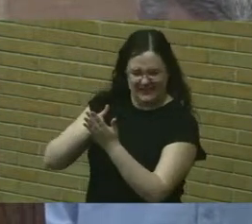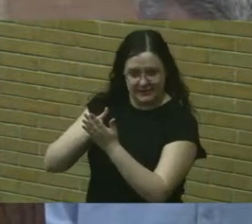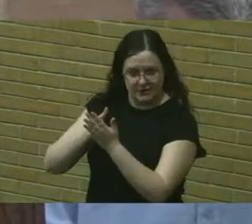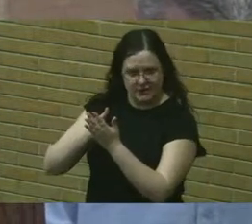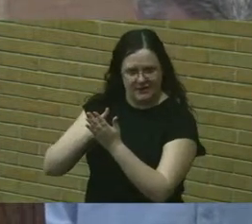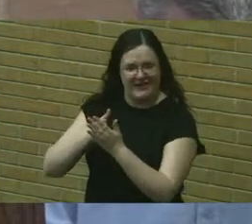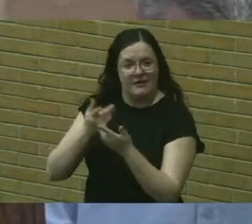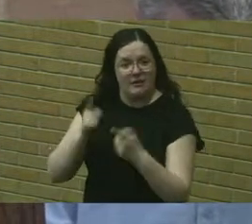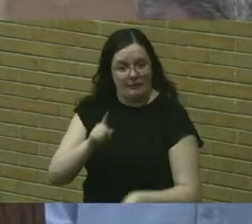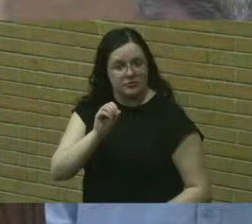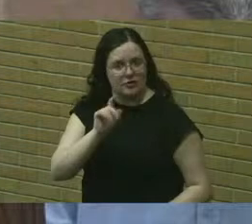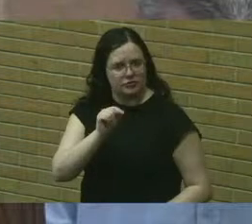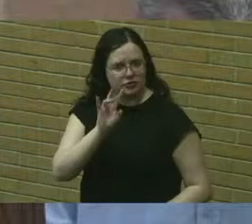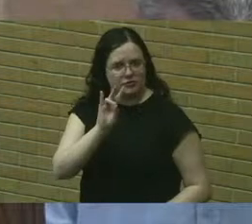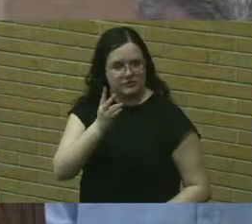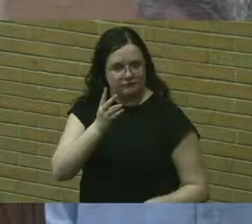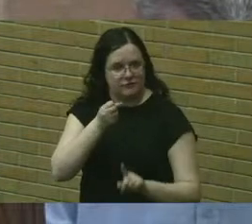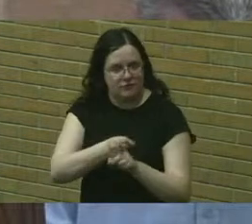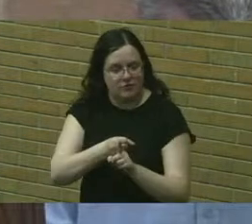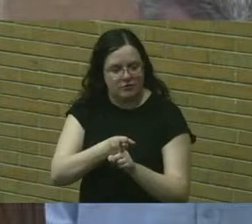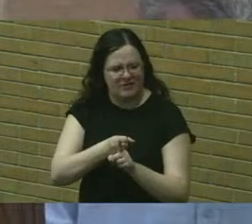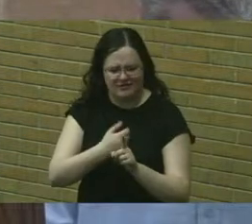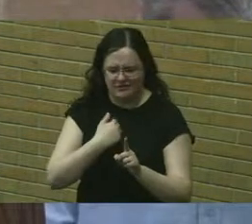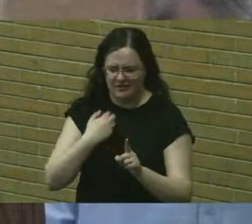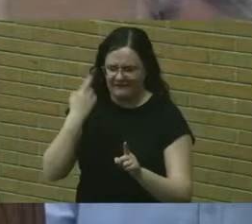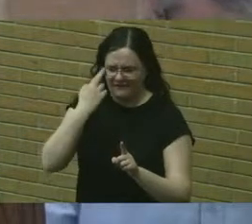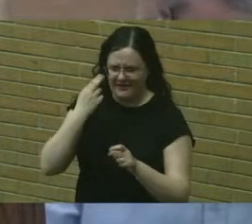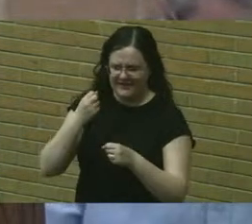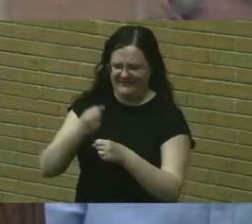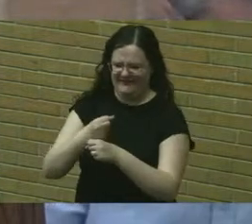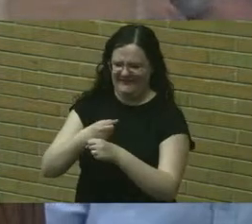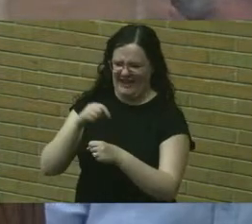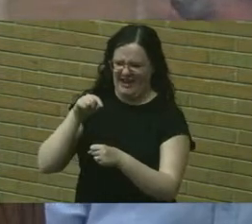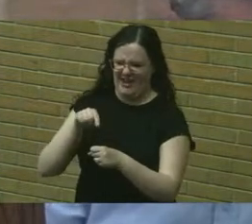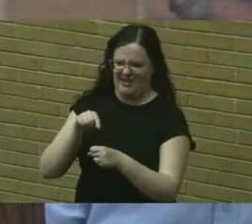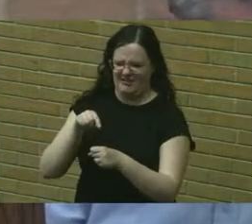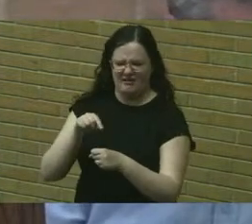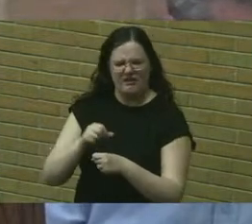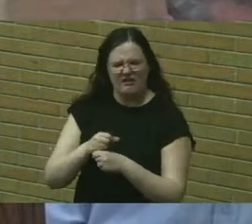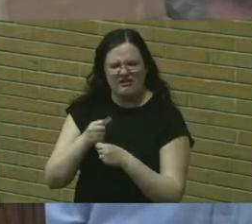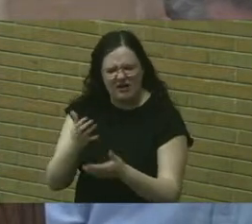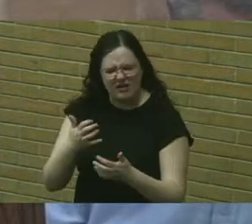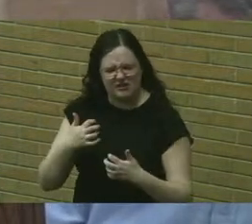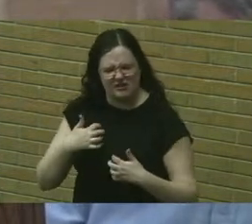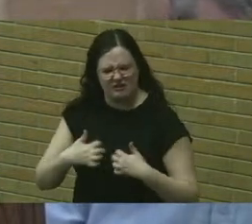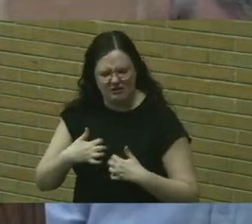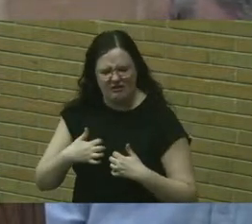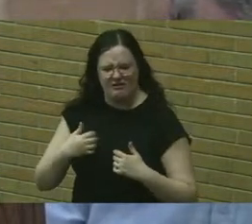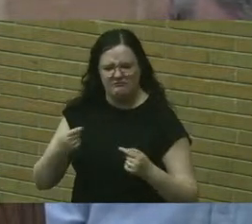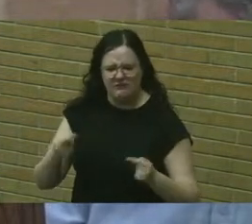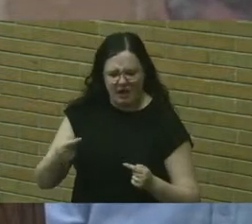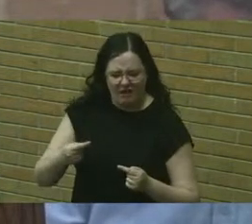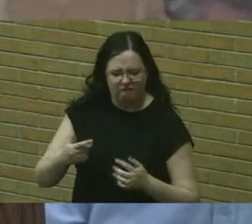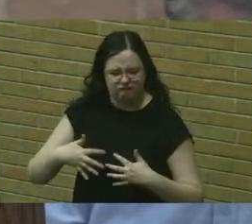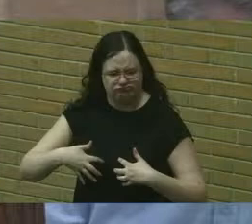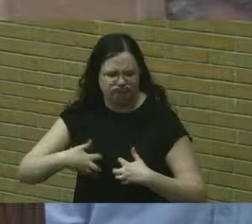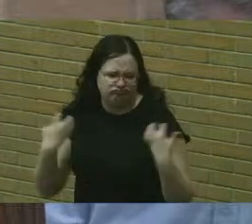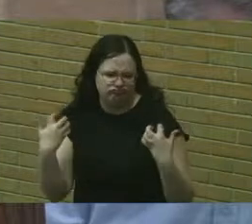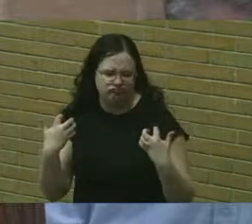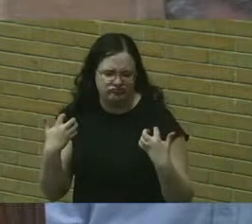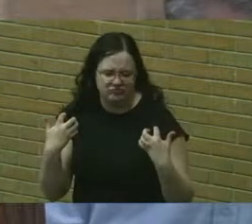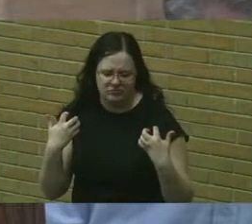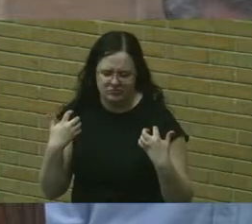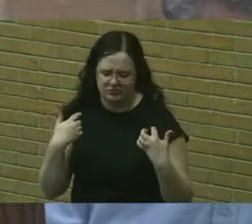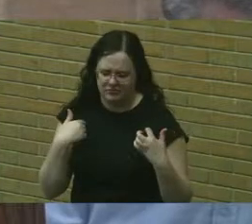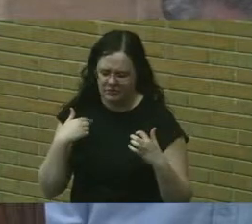hate is an aggravation and pain and anger. So I found myself being